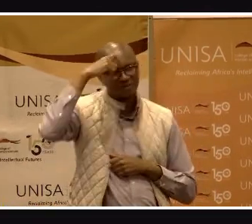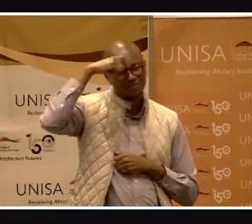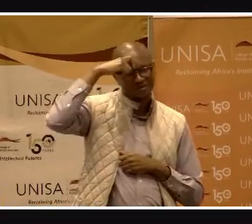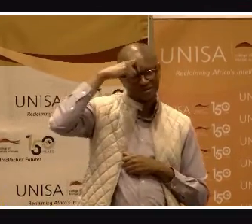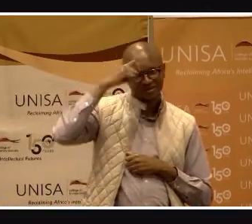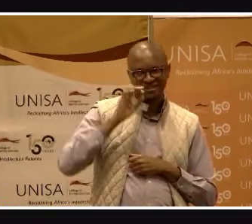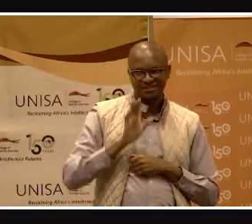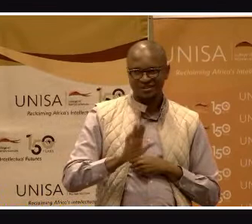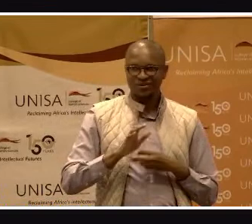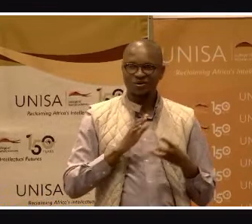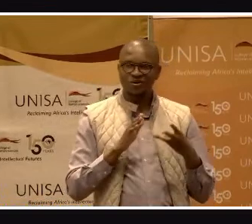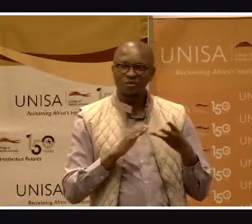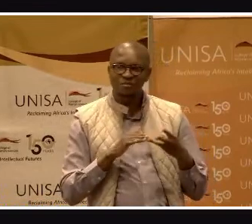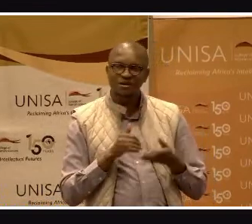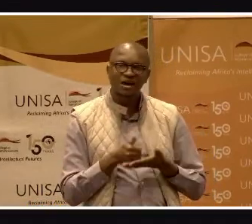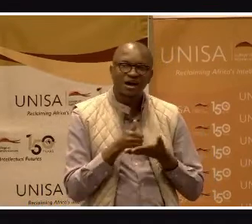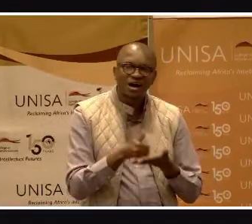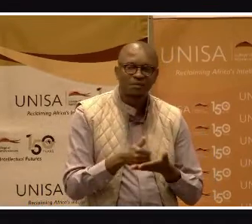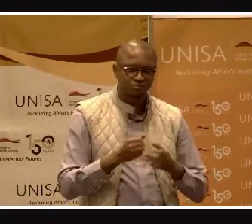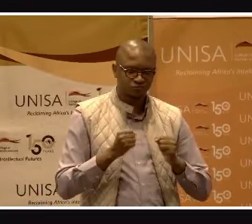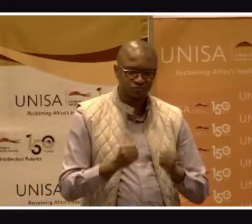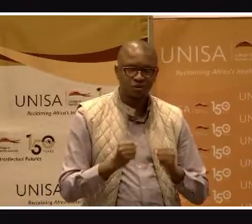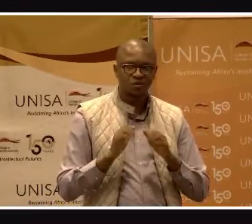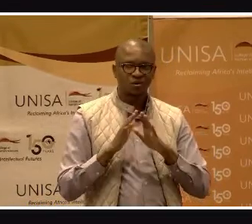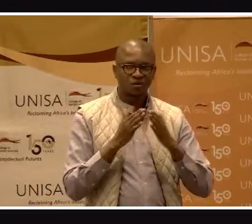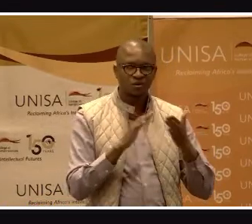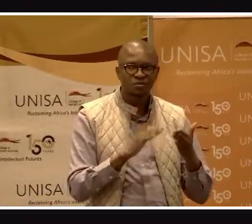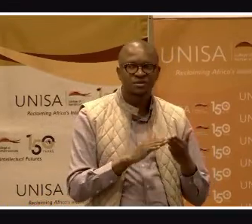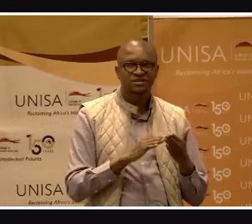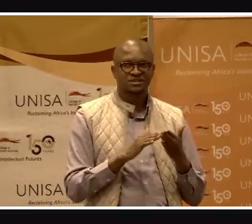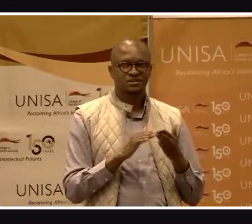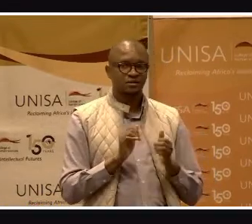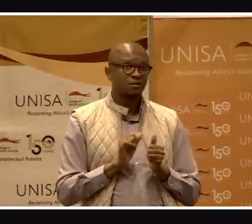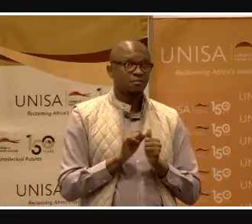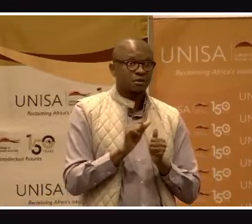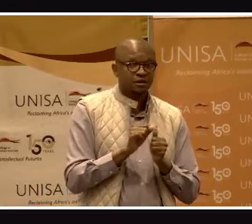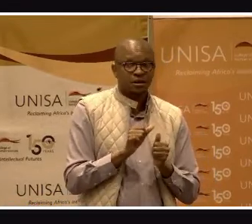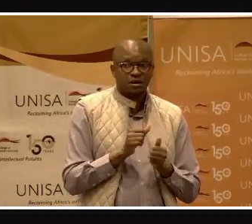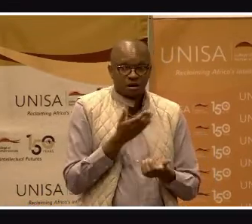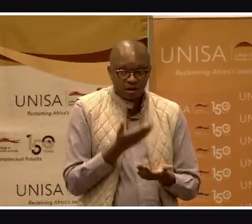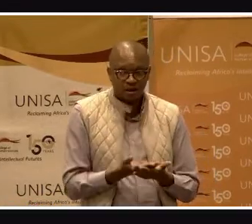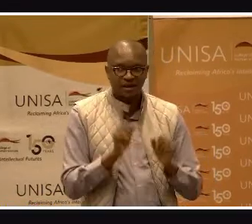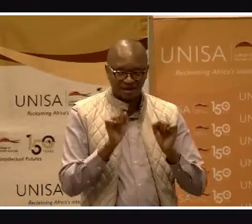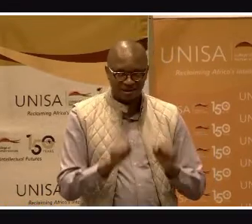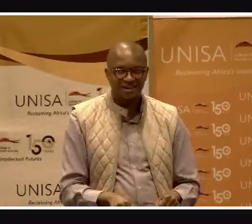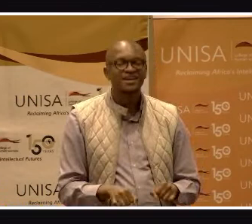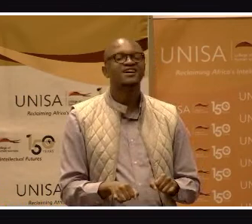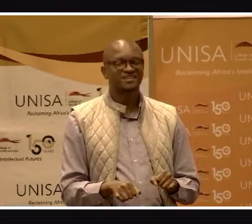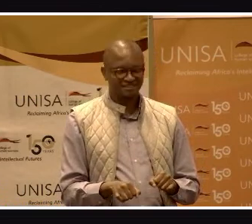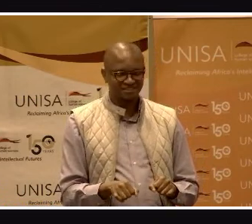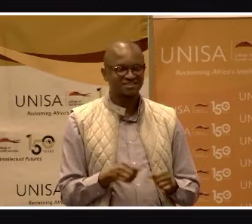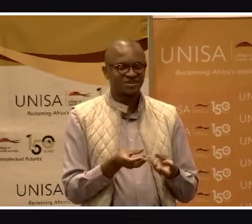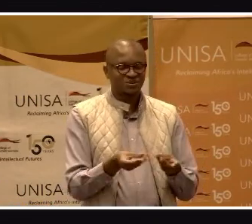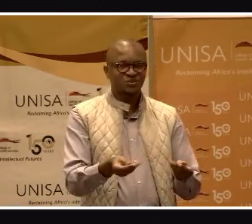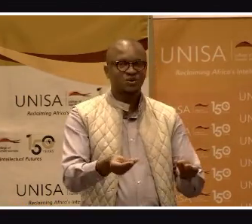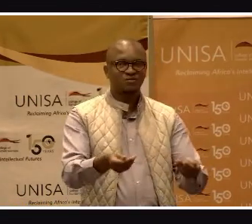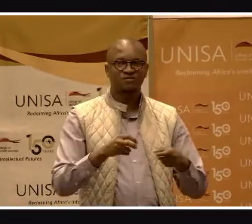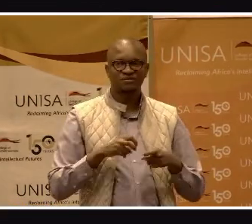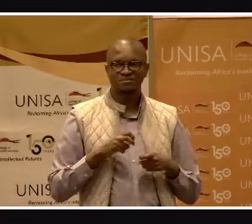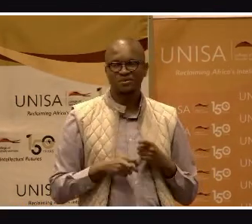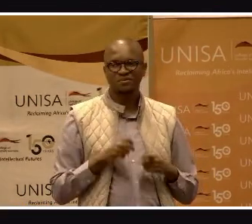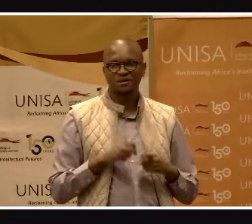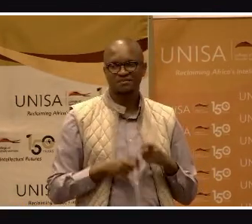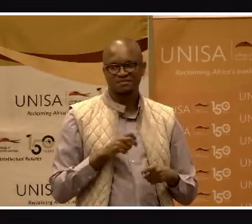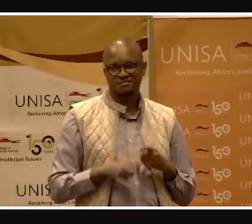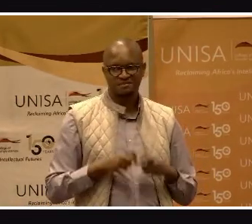with modern problems. And when we are talking about these modern problems, it's something that are not known to us. We are familiar with them. We can talk about the